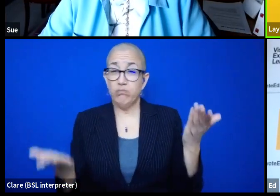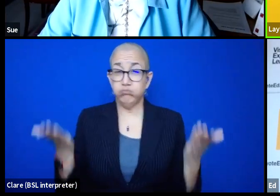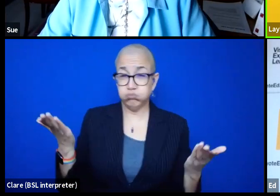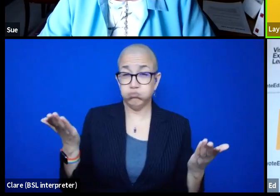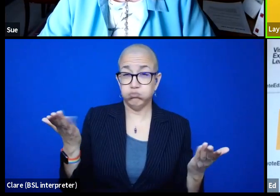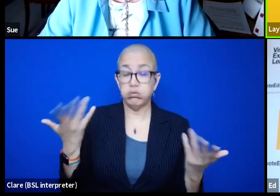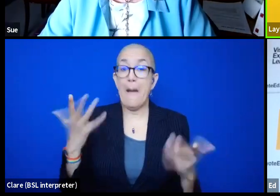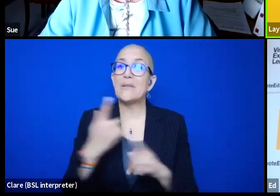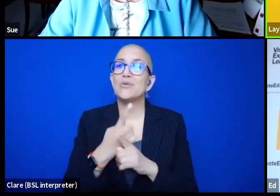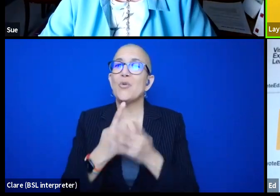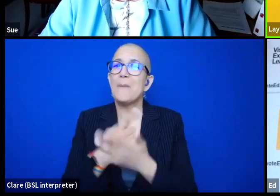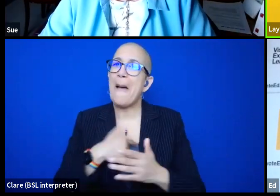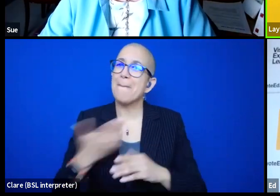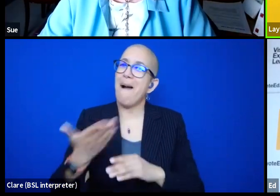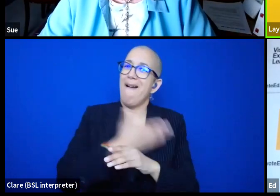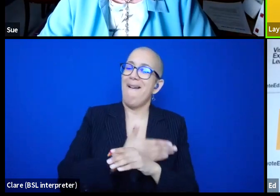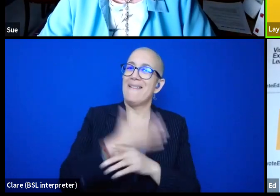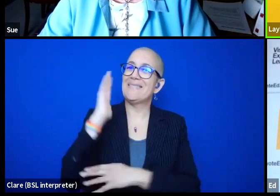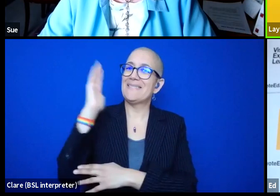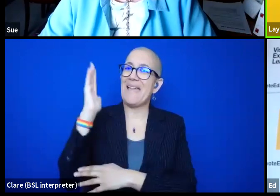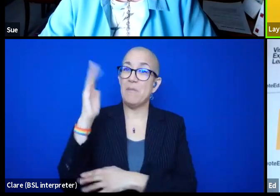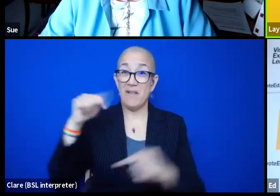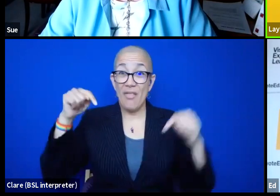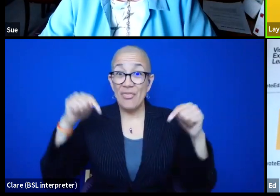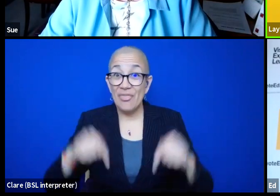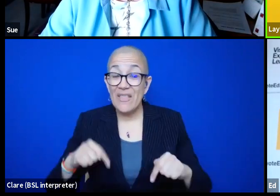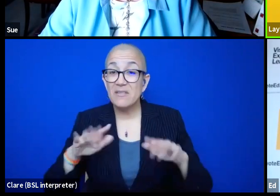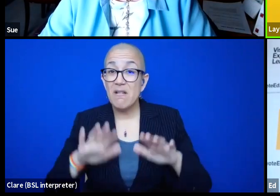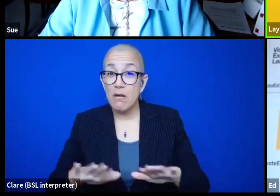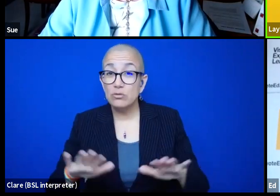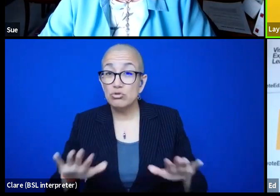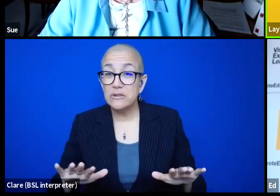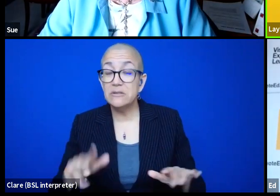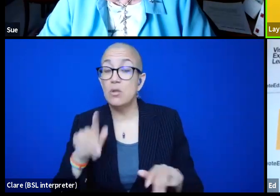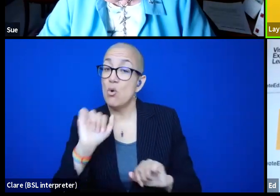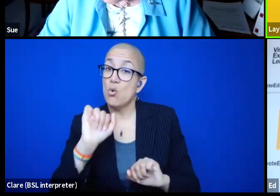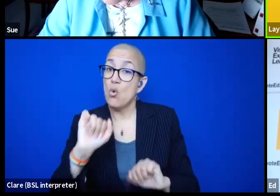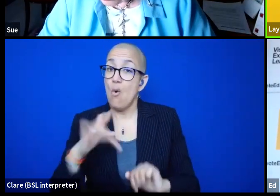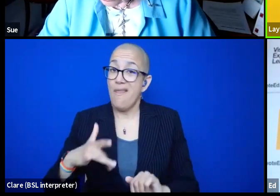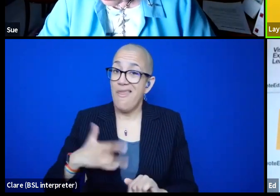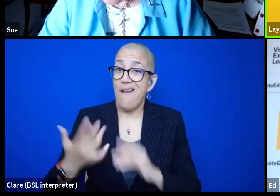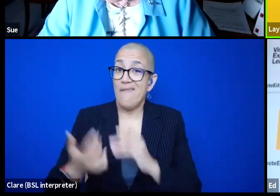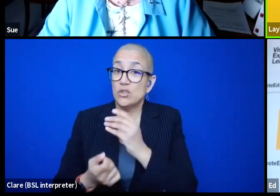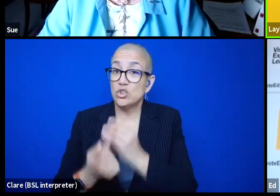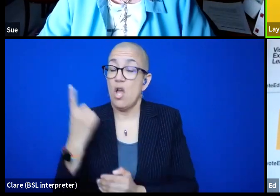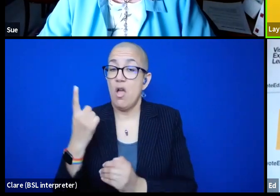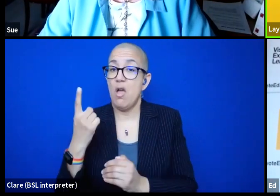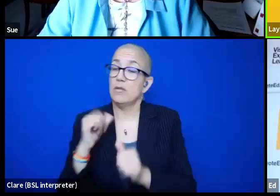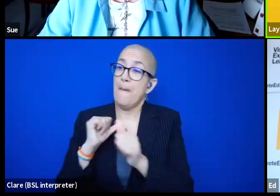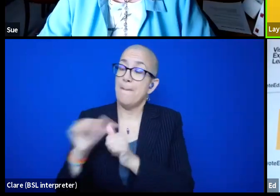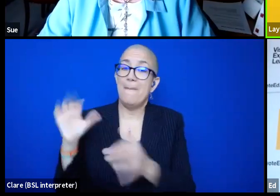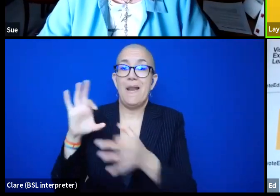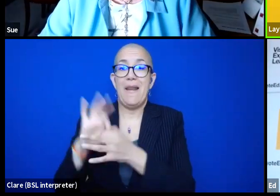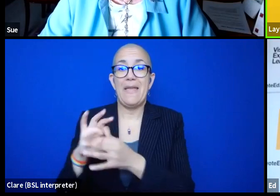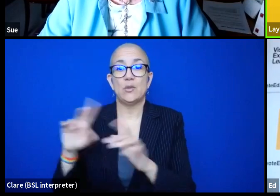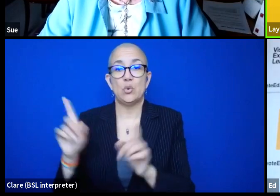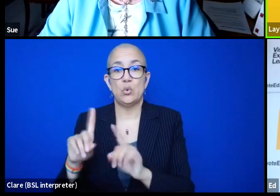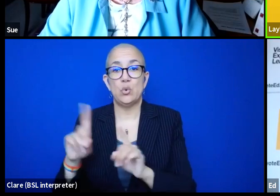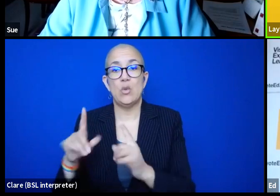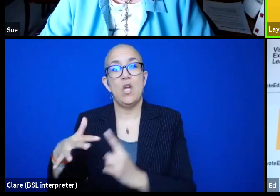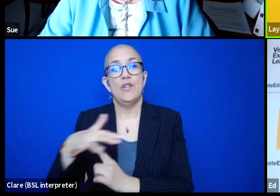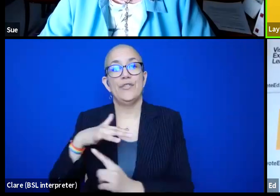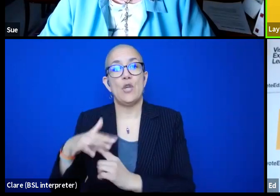in my opening statement, you know, the fact that in this country, your life chances are far better linked to the socioeconomic